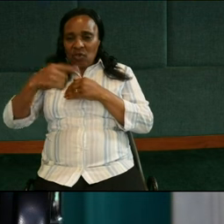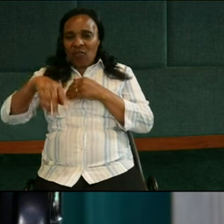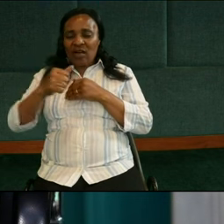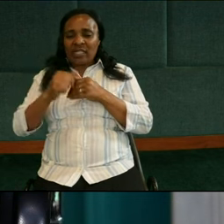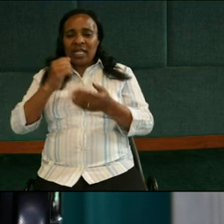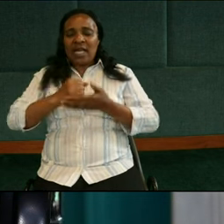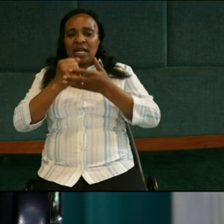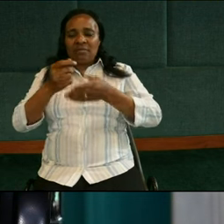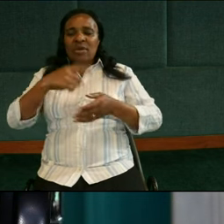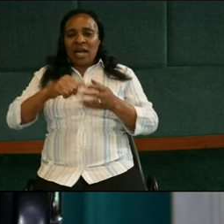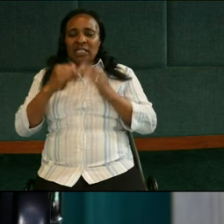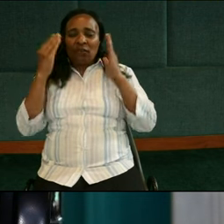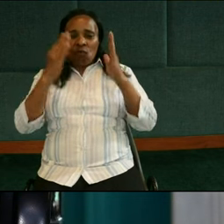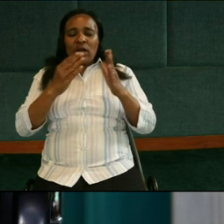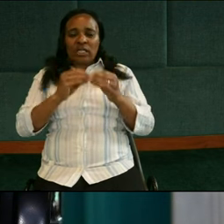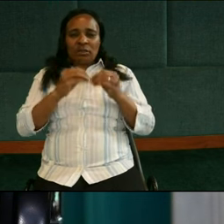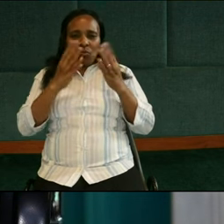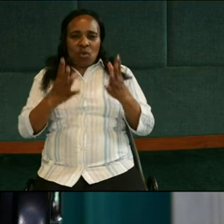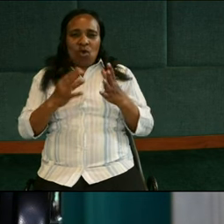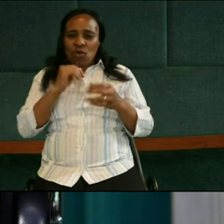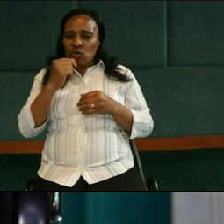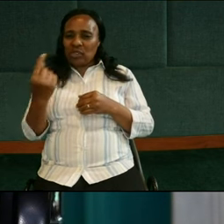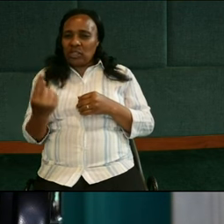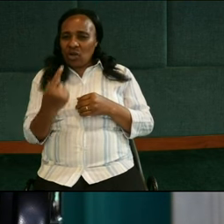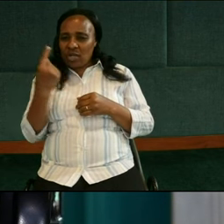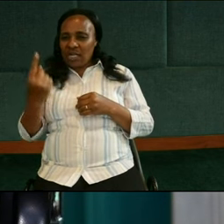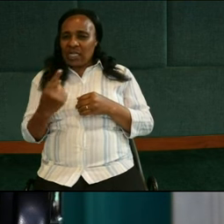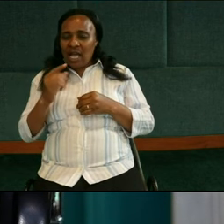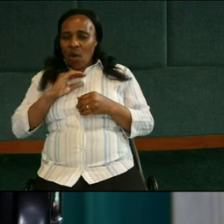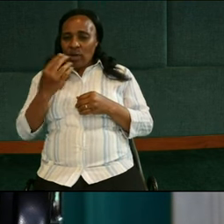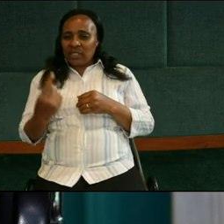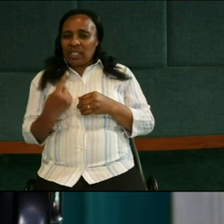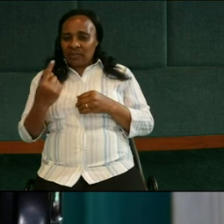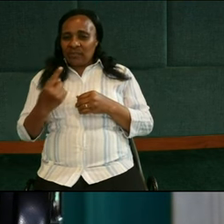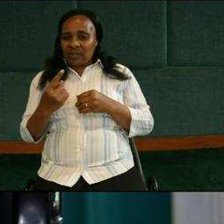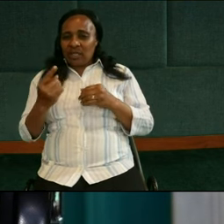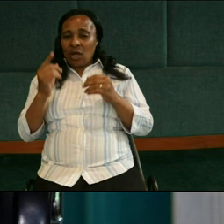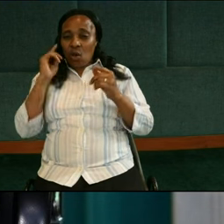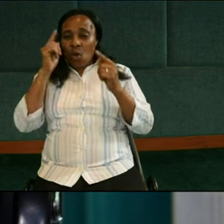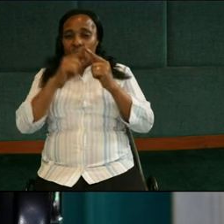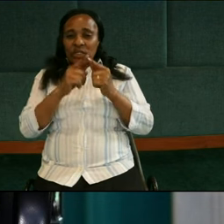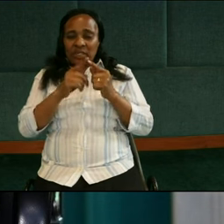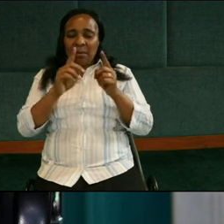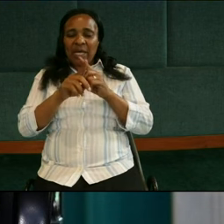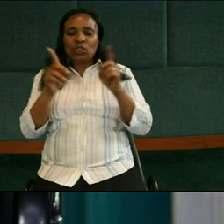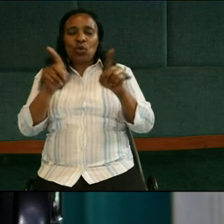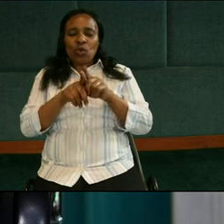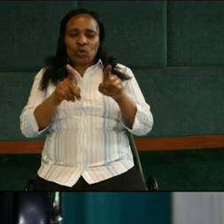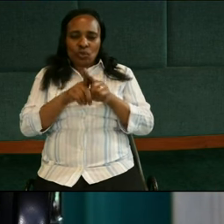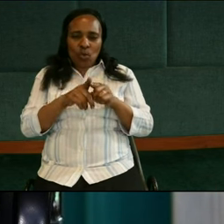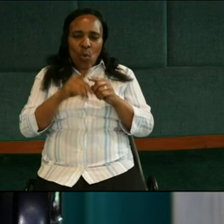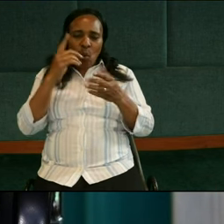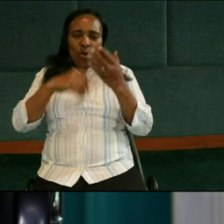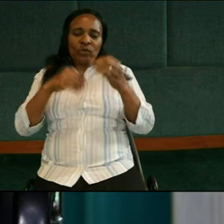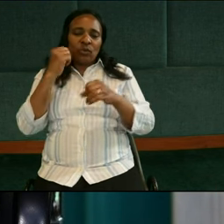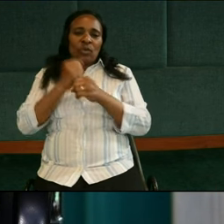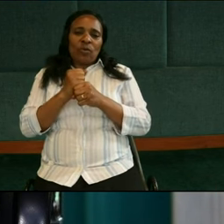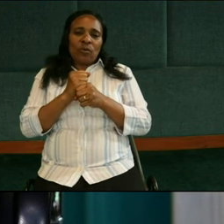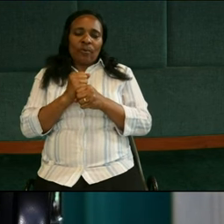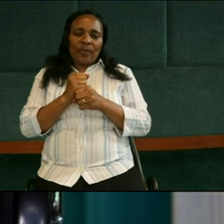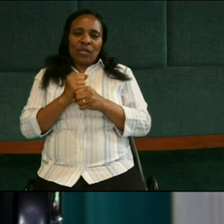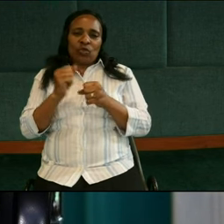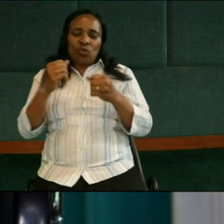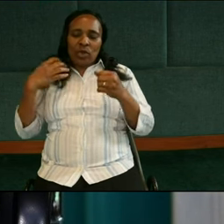us focus more, not only on ourselves and our goals, but also on what we can do to enrich